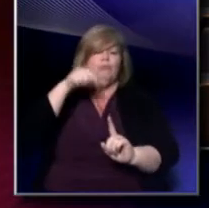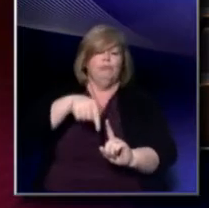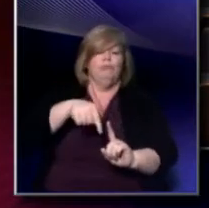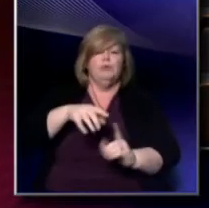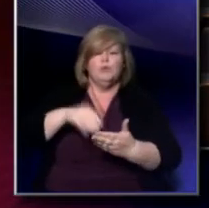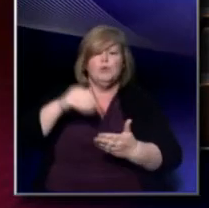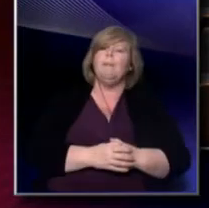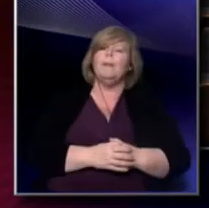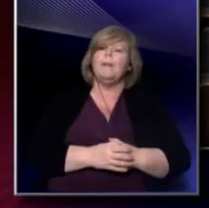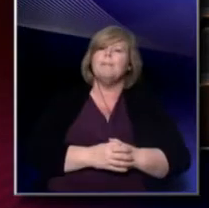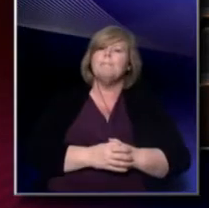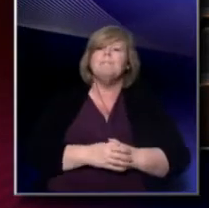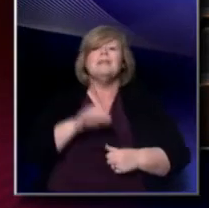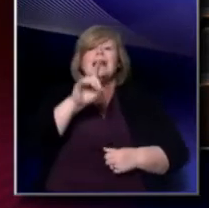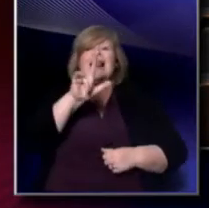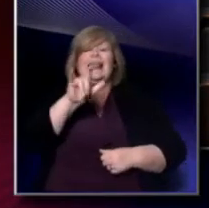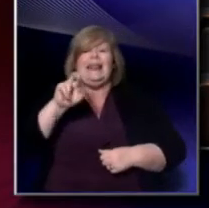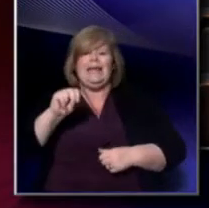That sounds great. Anyone else?